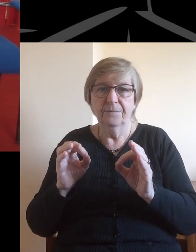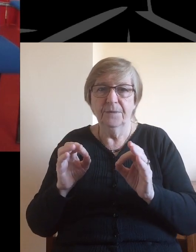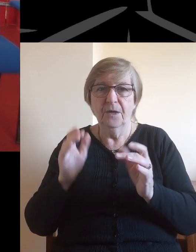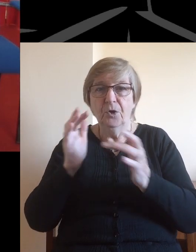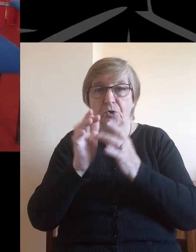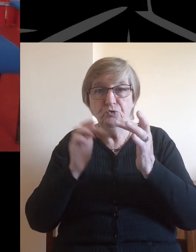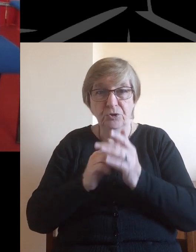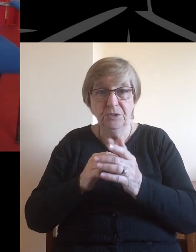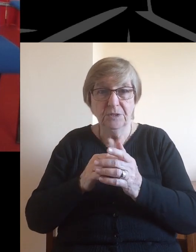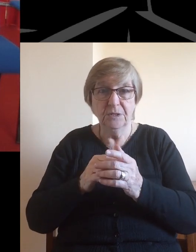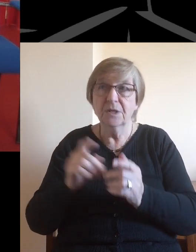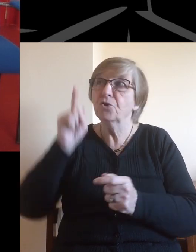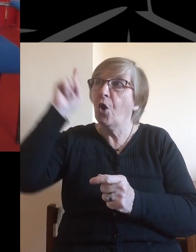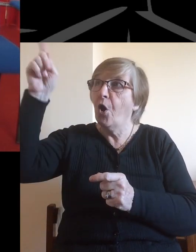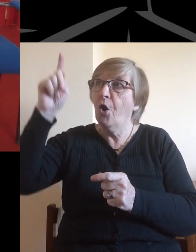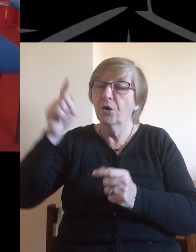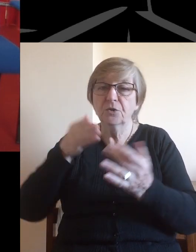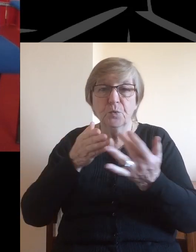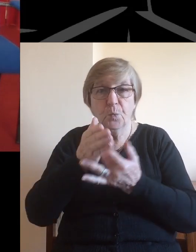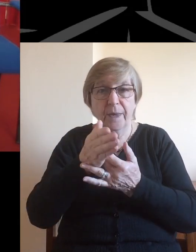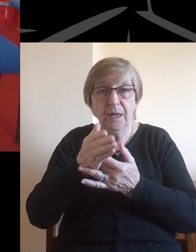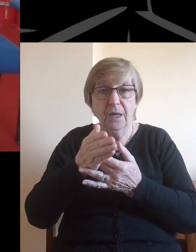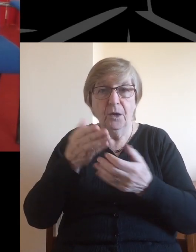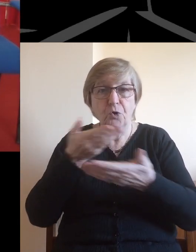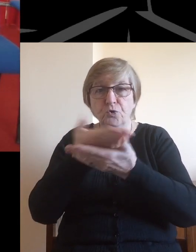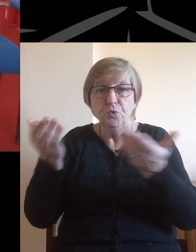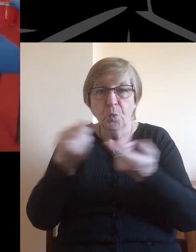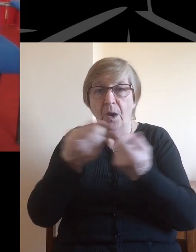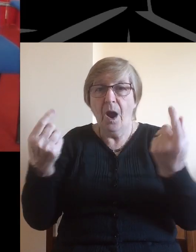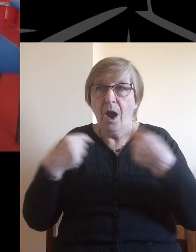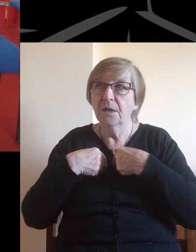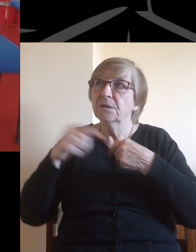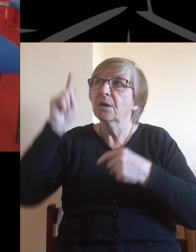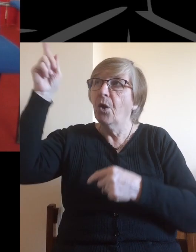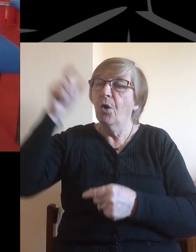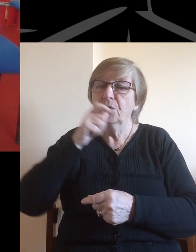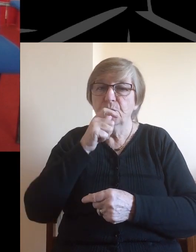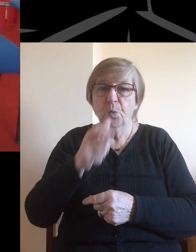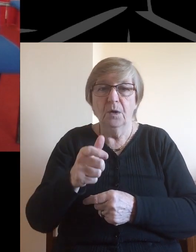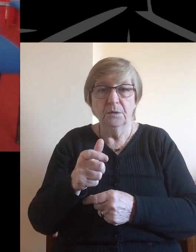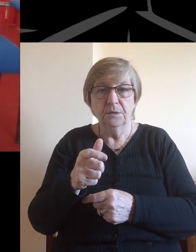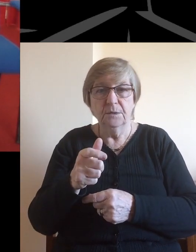Jesus is God's native language, the word that we encounter in the Bible.